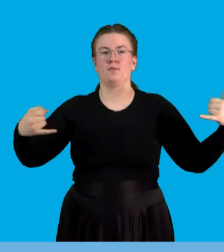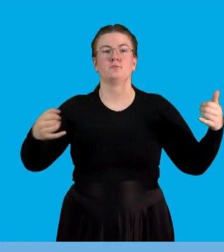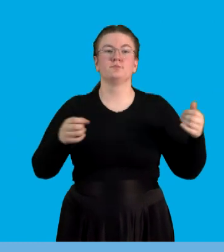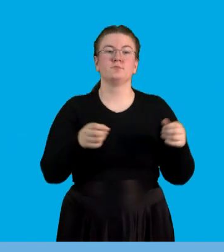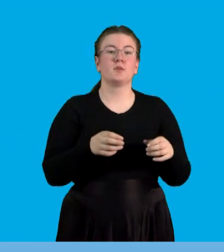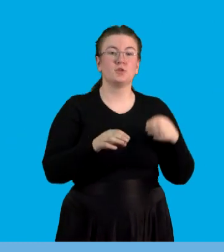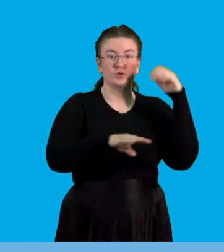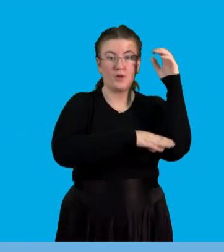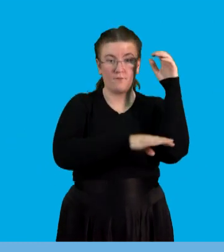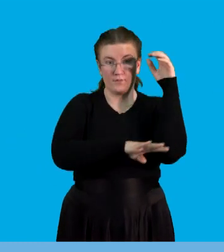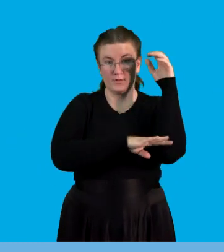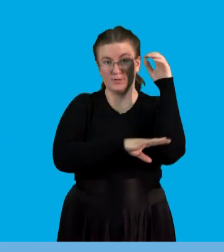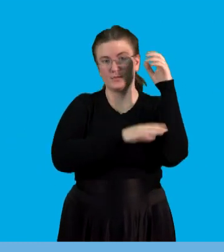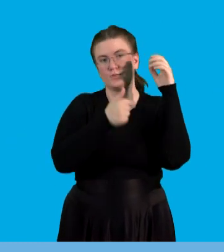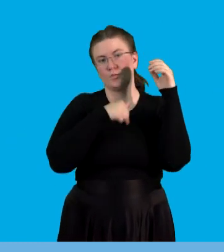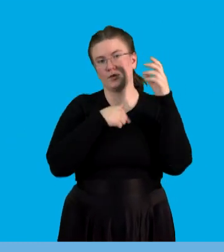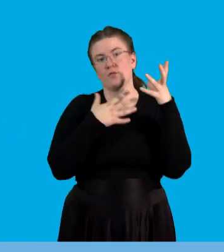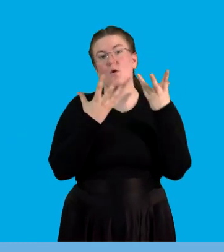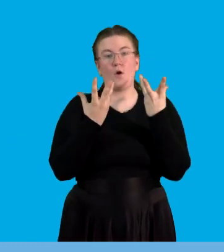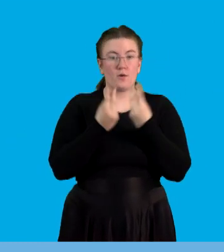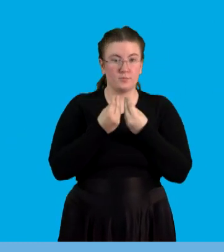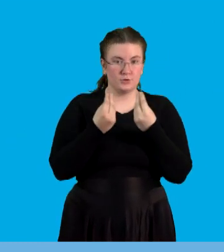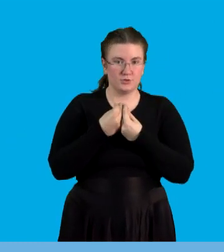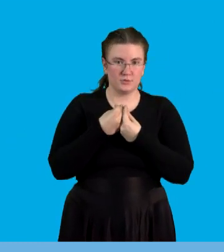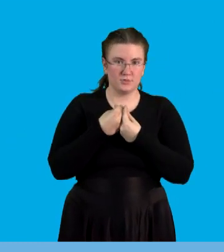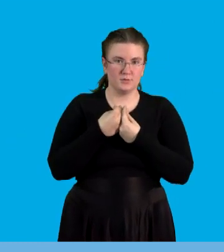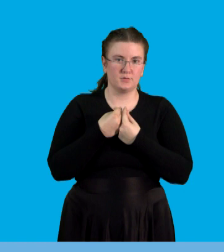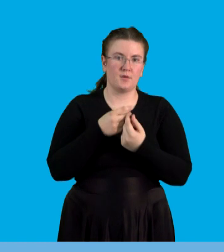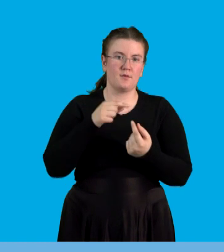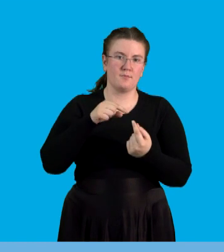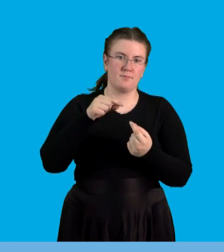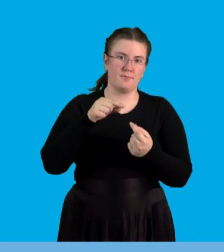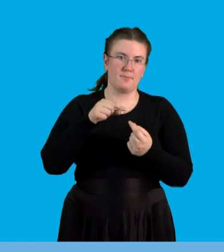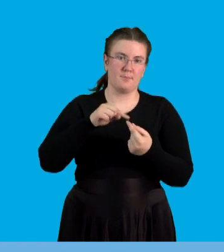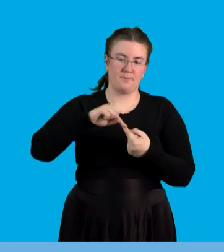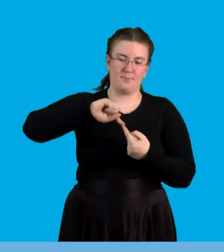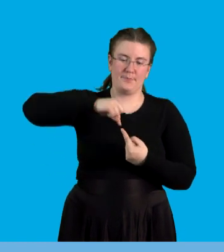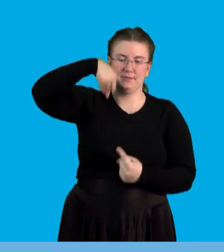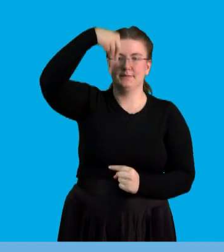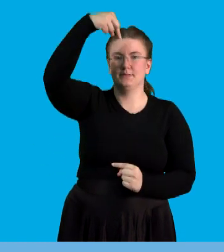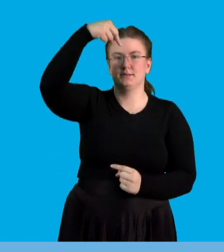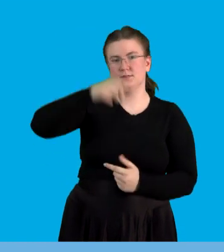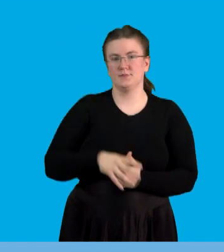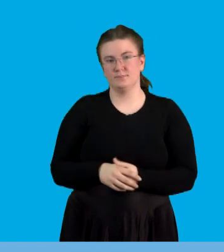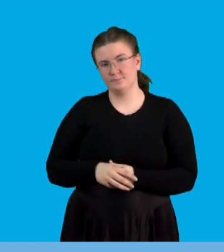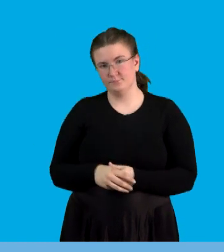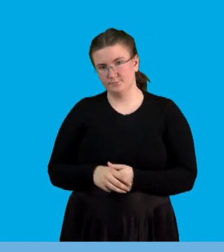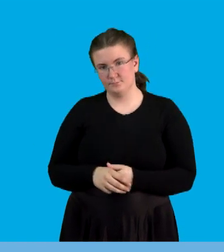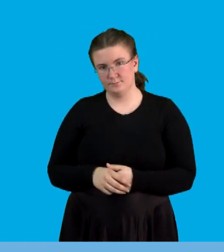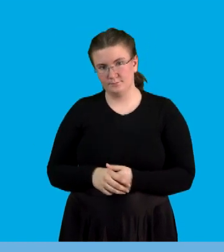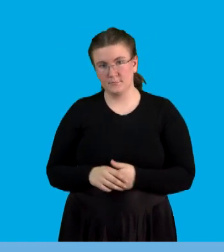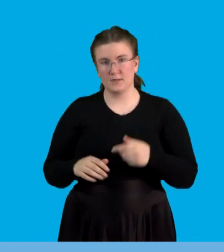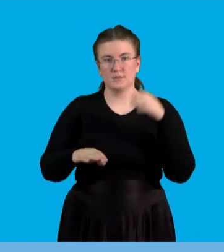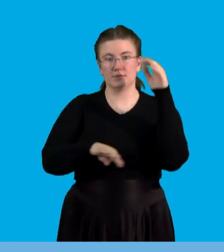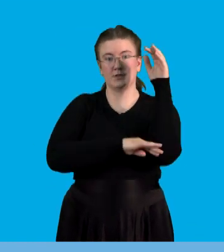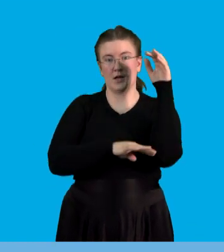the surface will exert if we have a surface and an object. This surface is